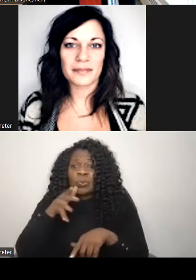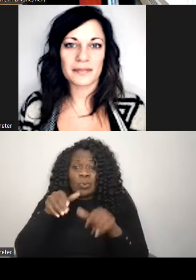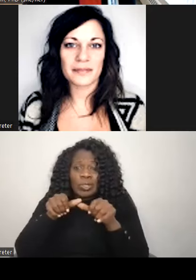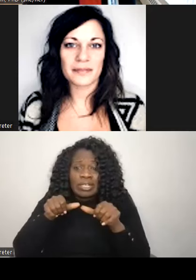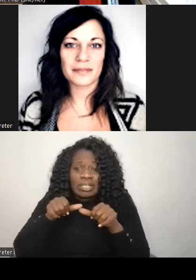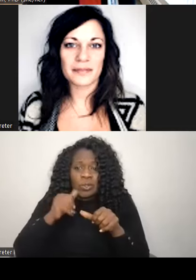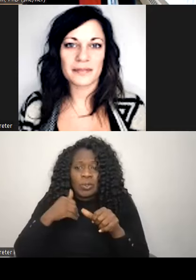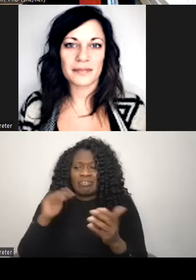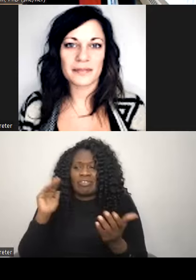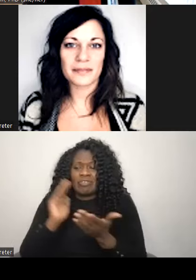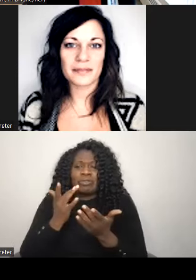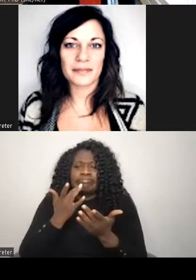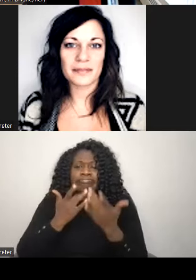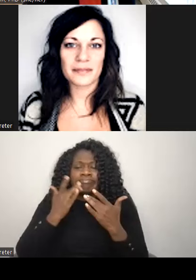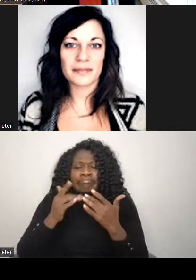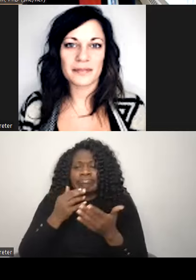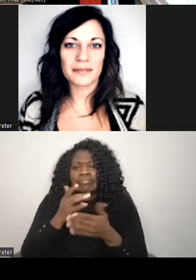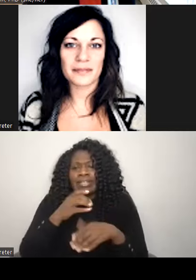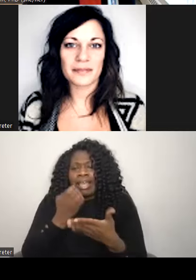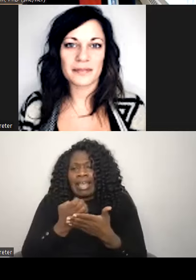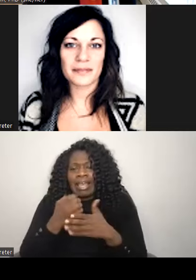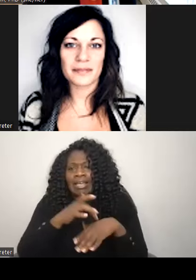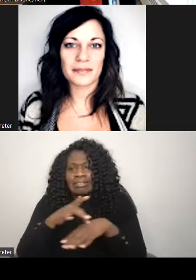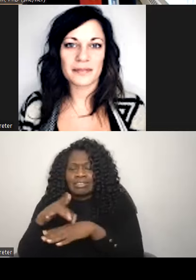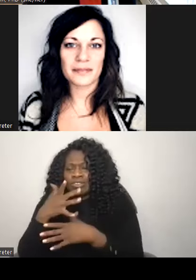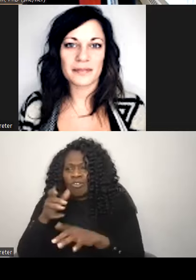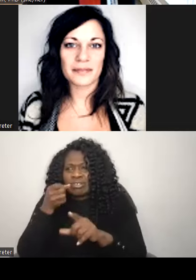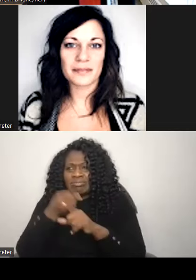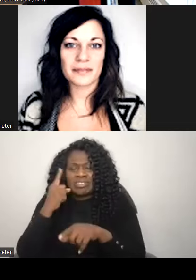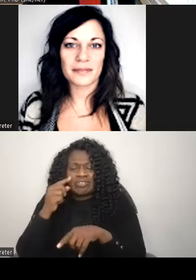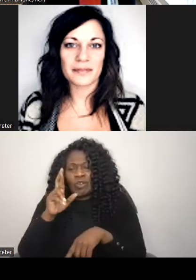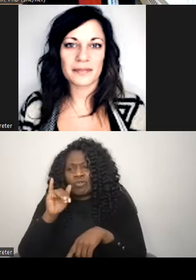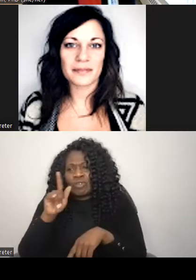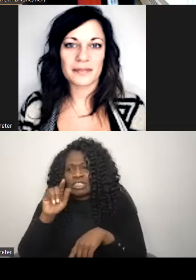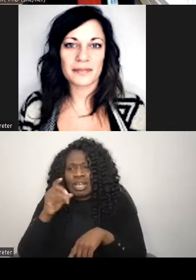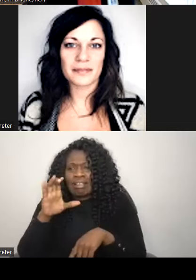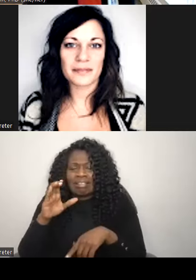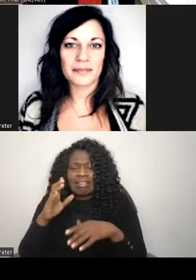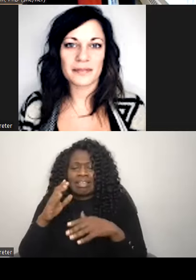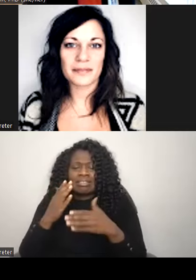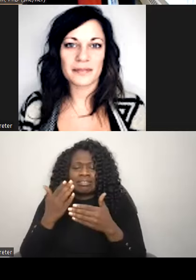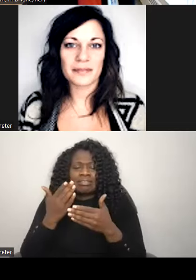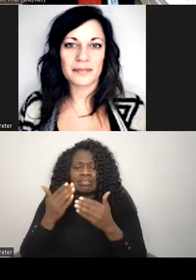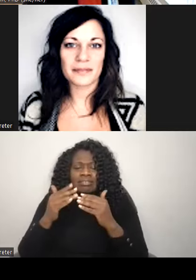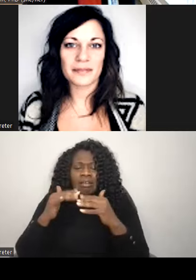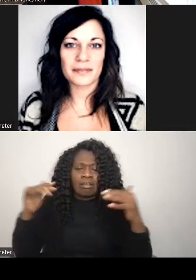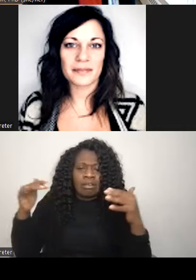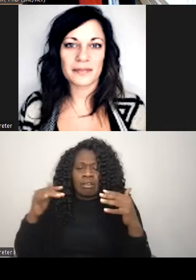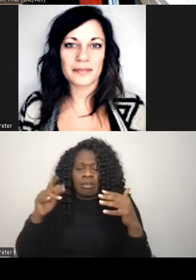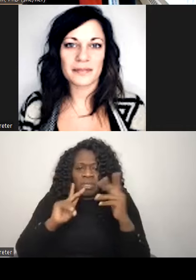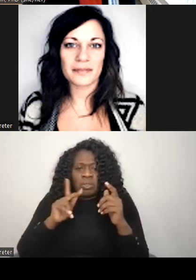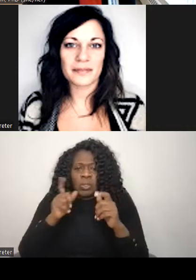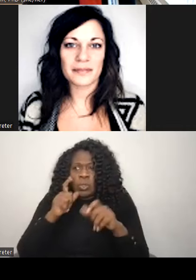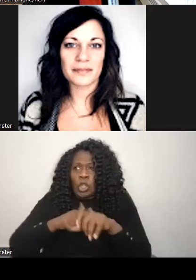who had fewer economic resources, for those who were already impacted by racial and ethnic minorities or disparities, and those who were in